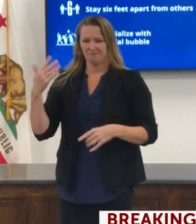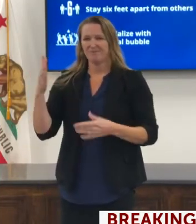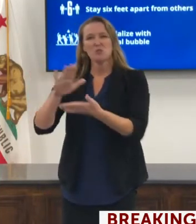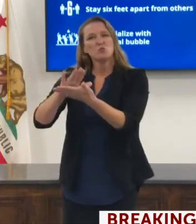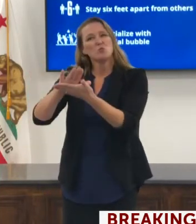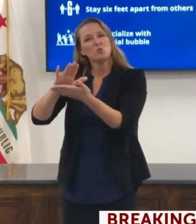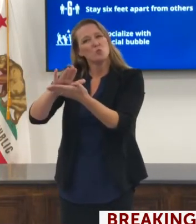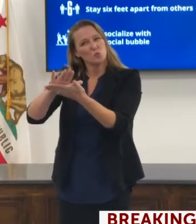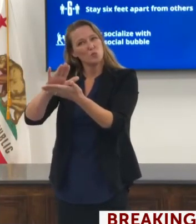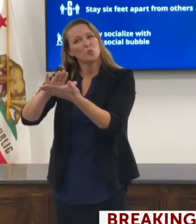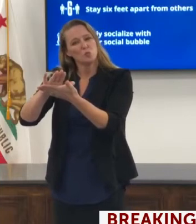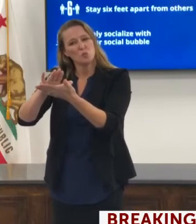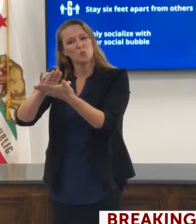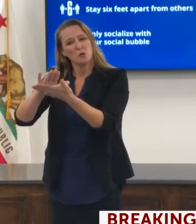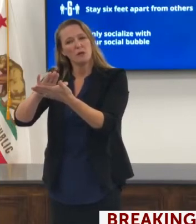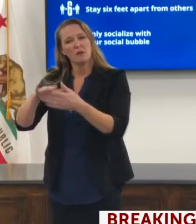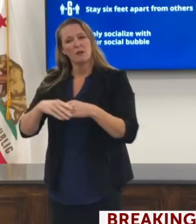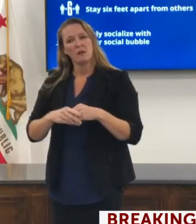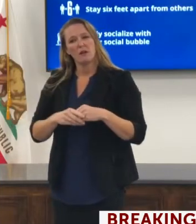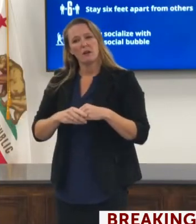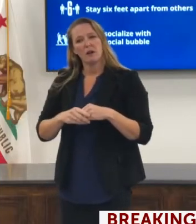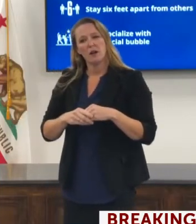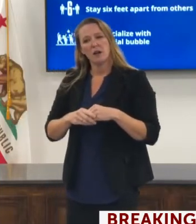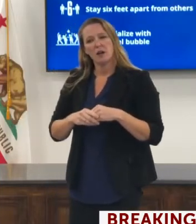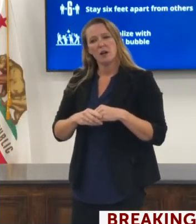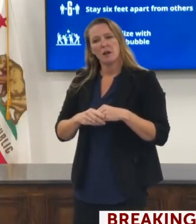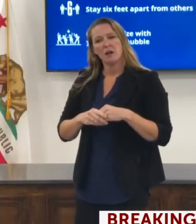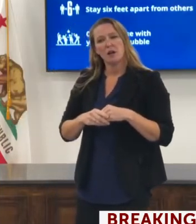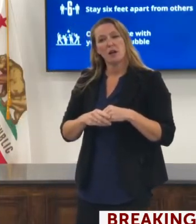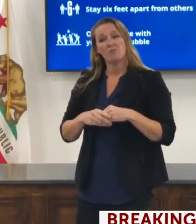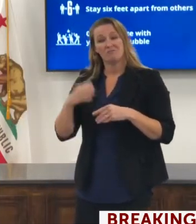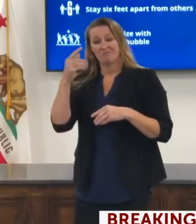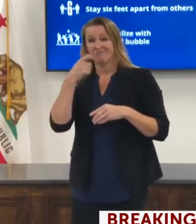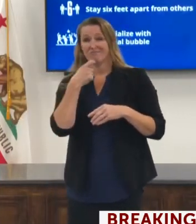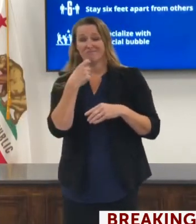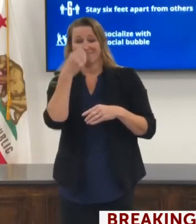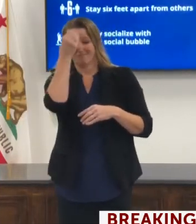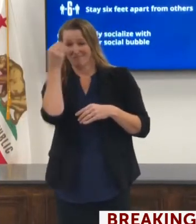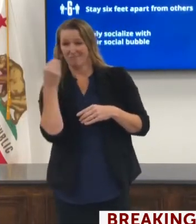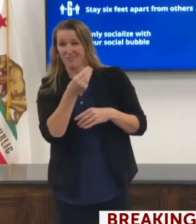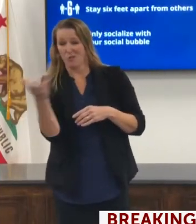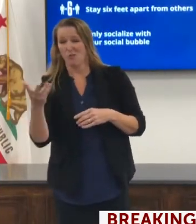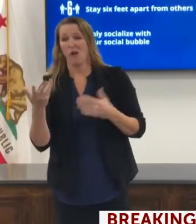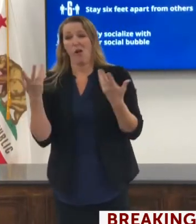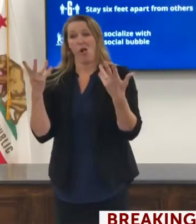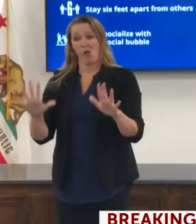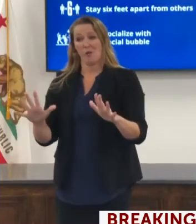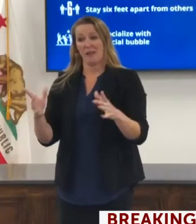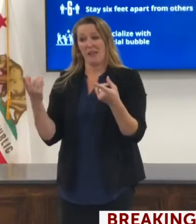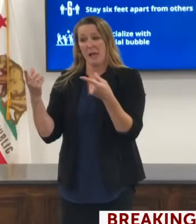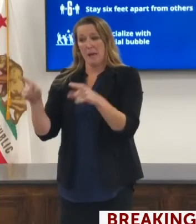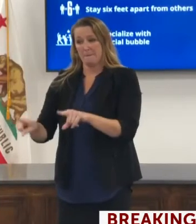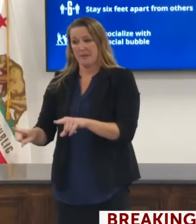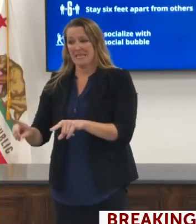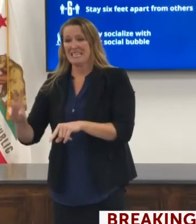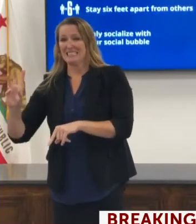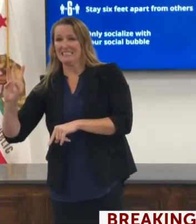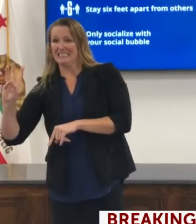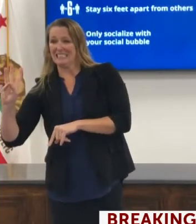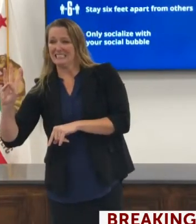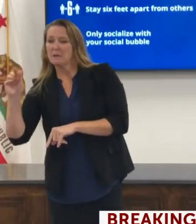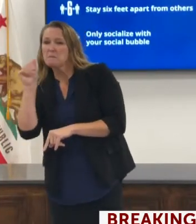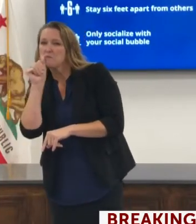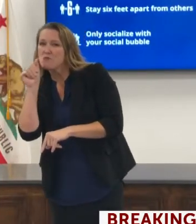our schools. To let you know that we have already received 6 requests from private and